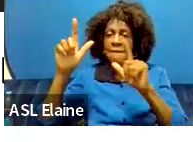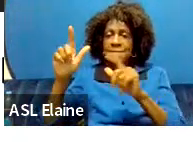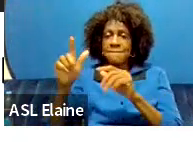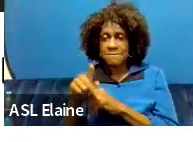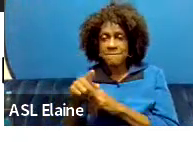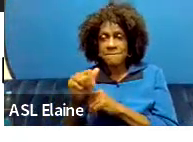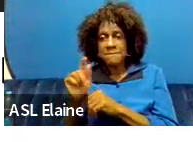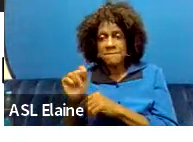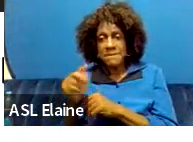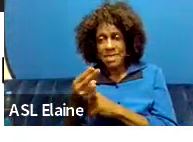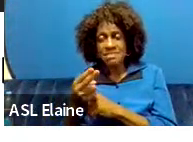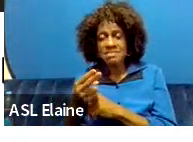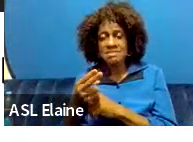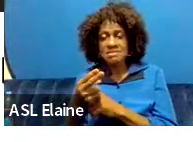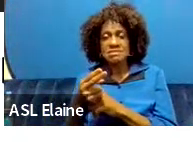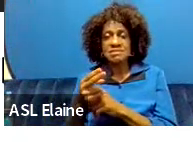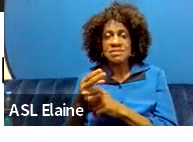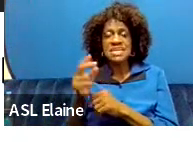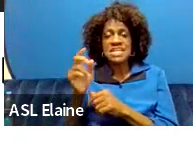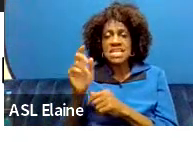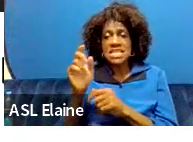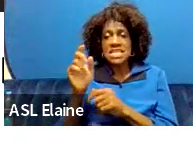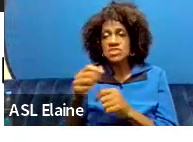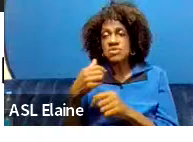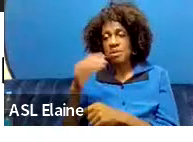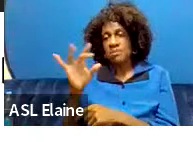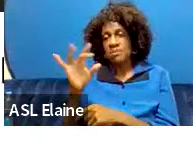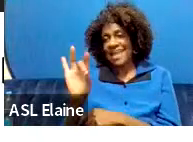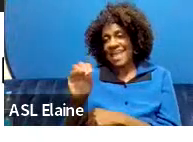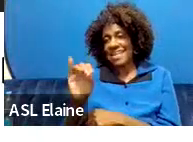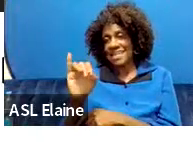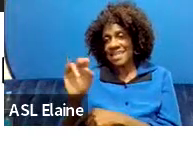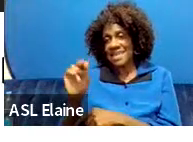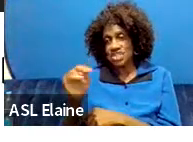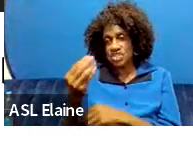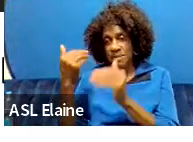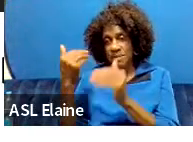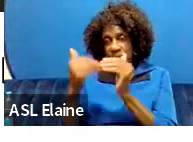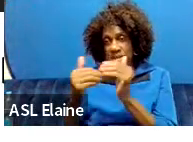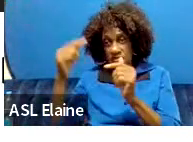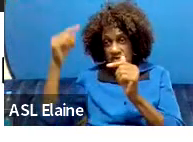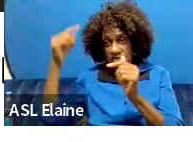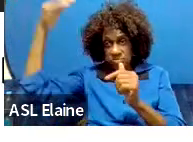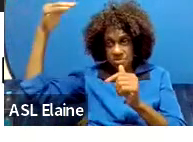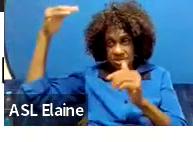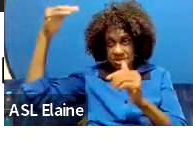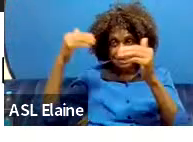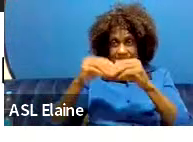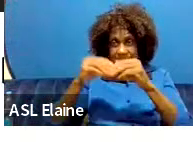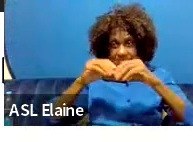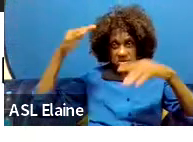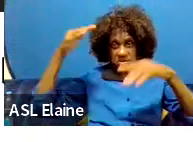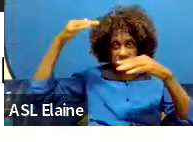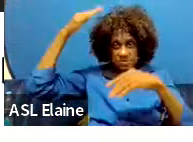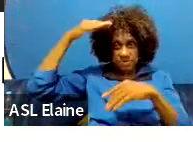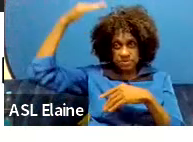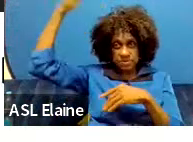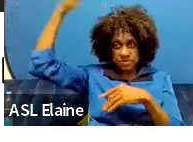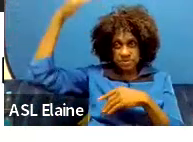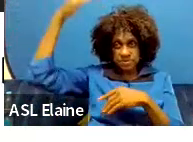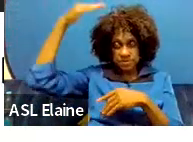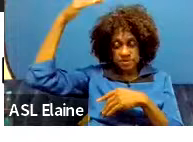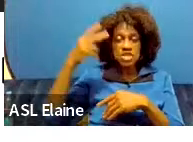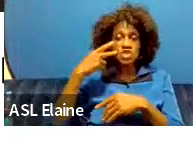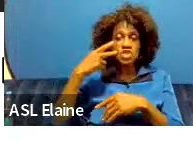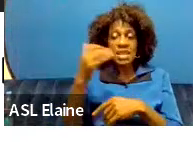it needs to provide at least 80 inches minimum of headroom clearance. The image to the right shows another